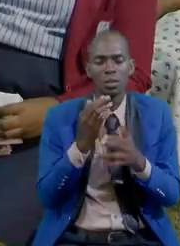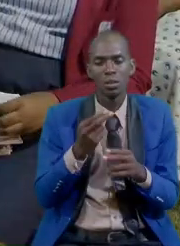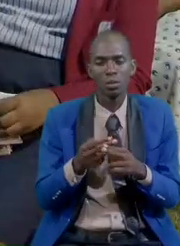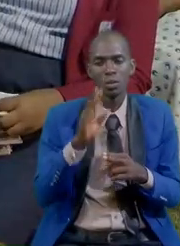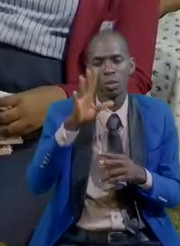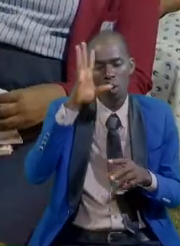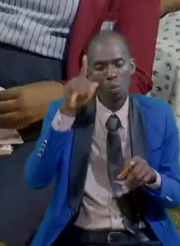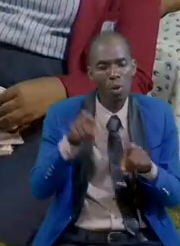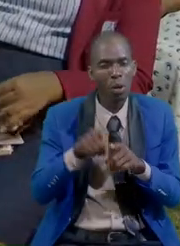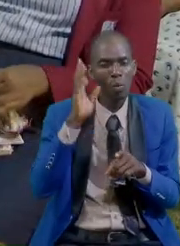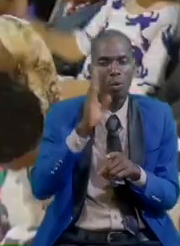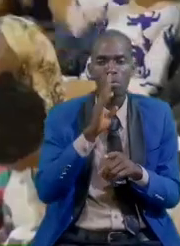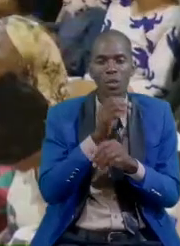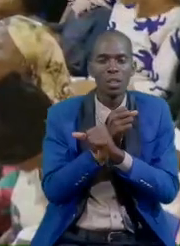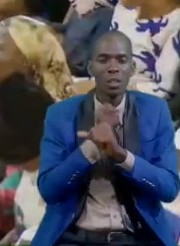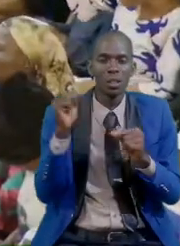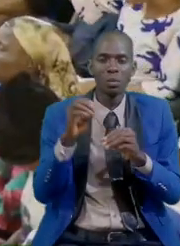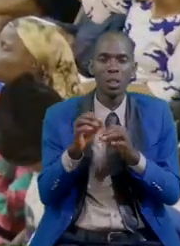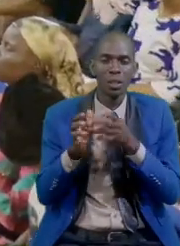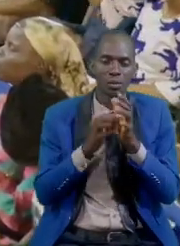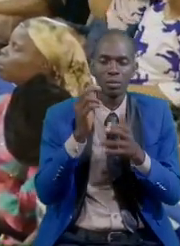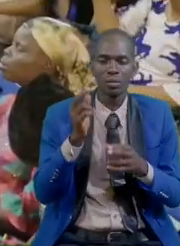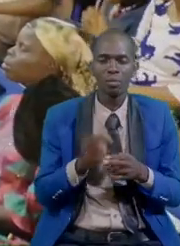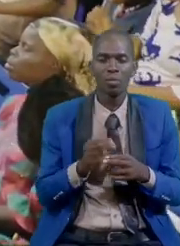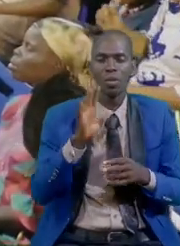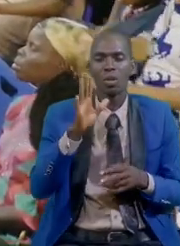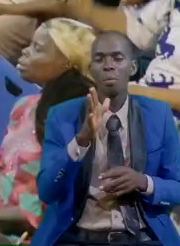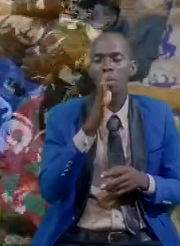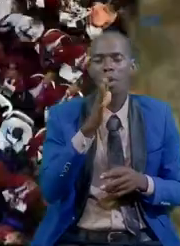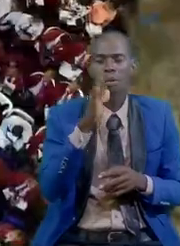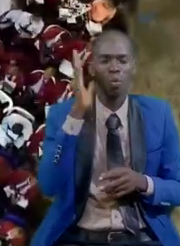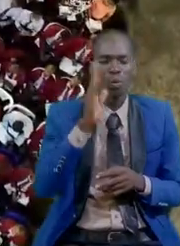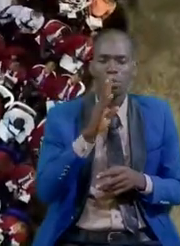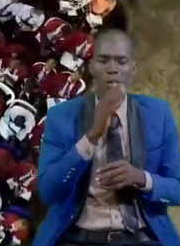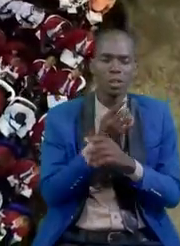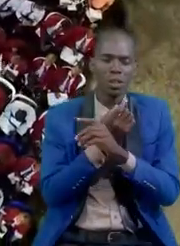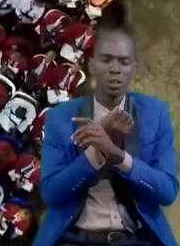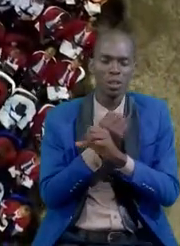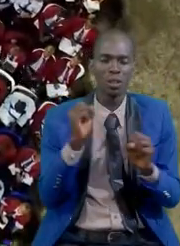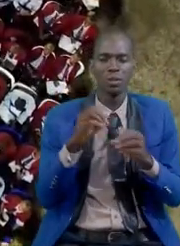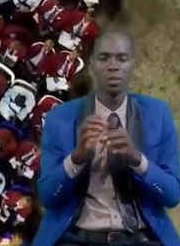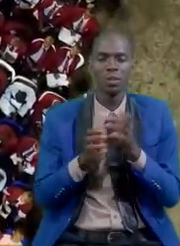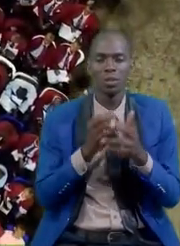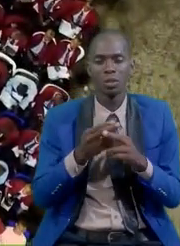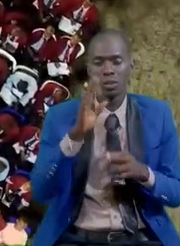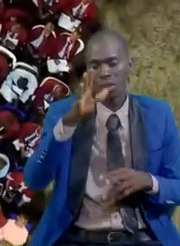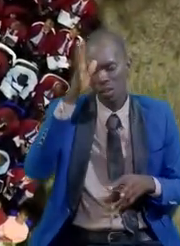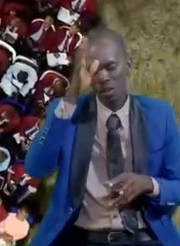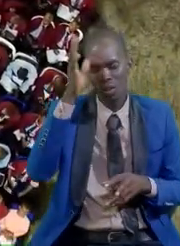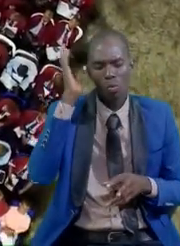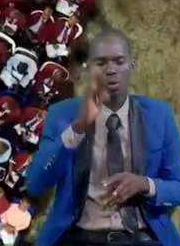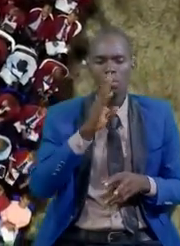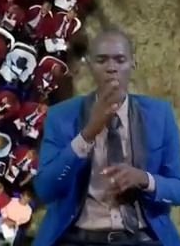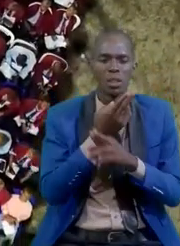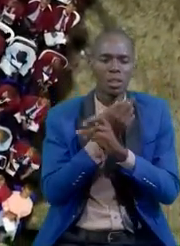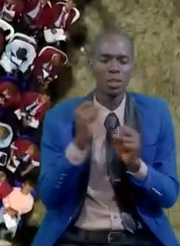Your sister will be saved. Your mother will be saved. your daddy will be